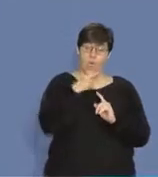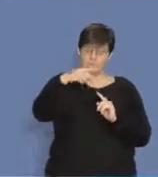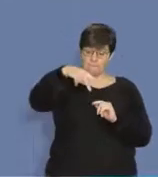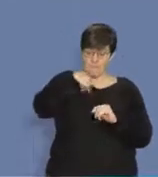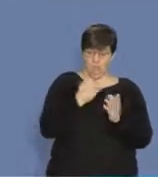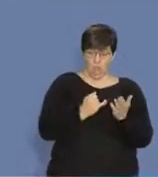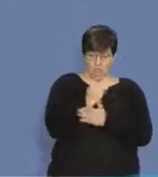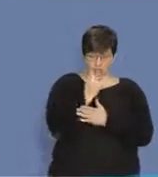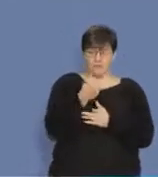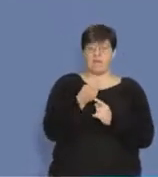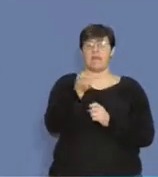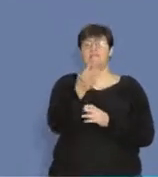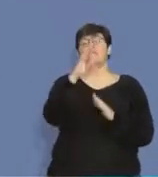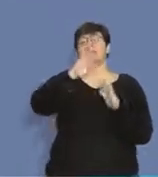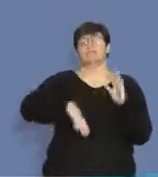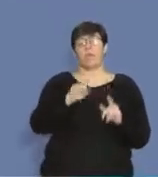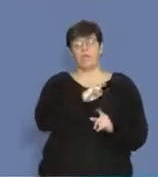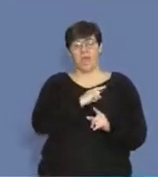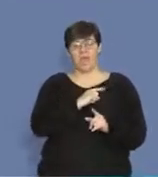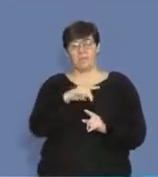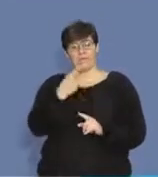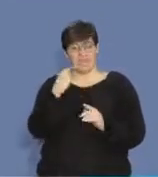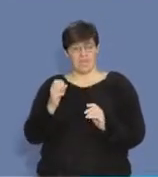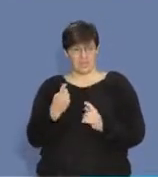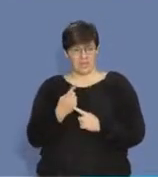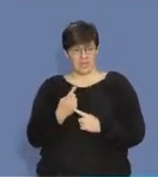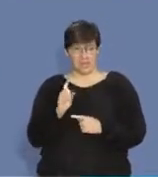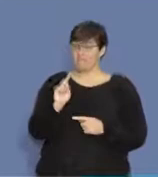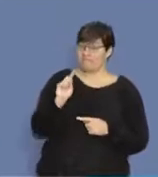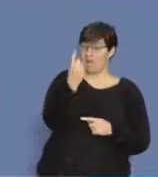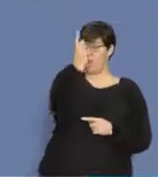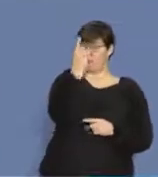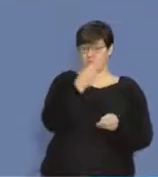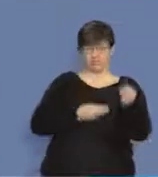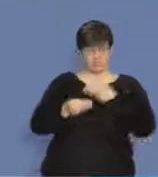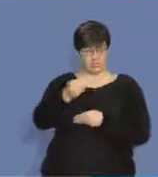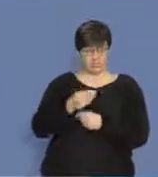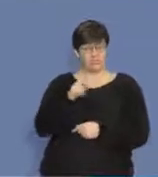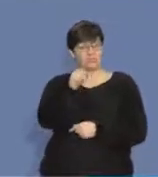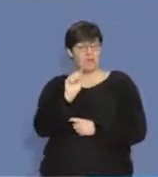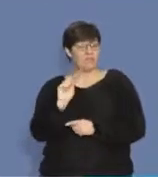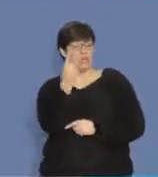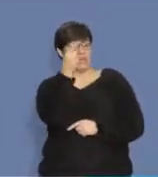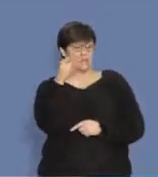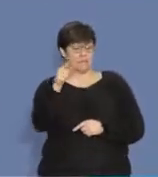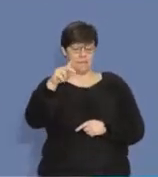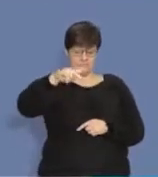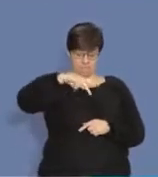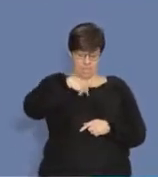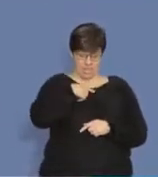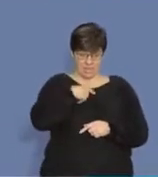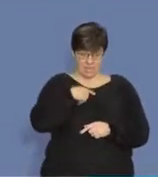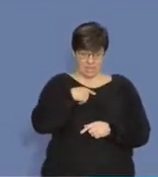accounts. Think about the original transaction. In the original transaction,